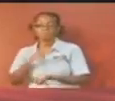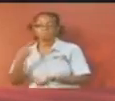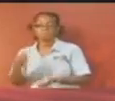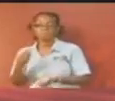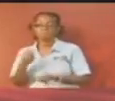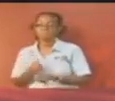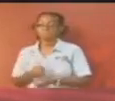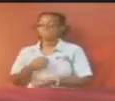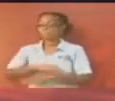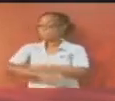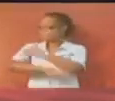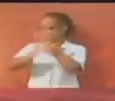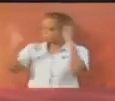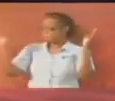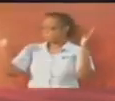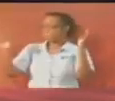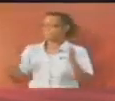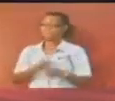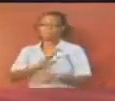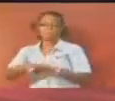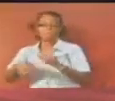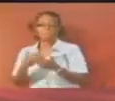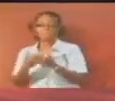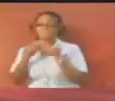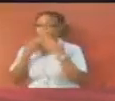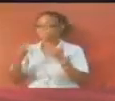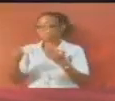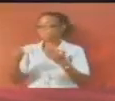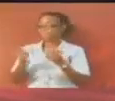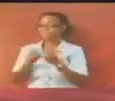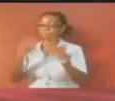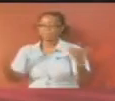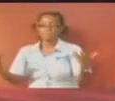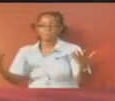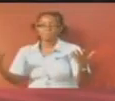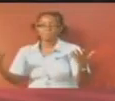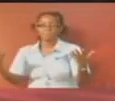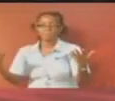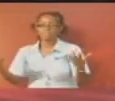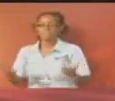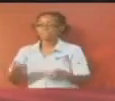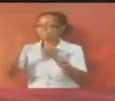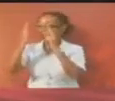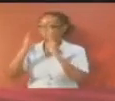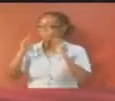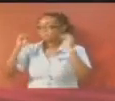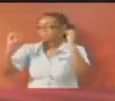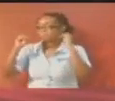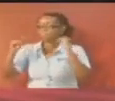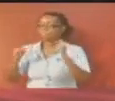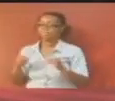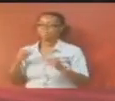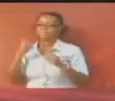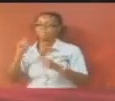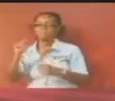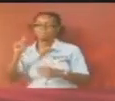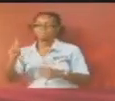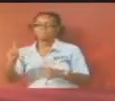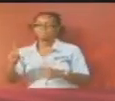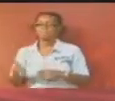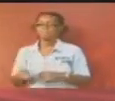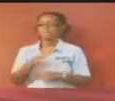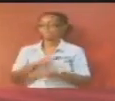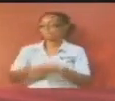Good morning to all. Thank you very much, Honorable Minister Dayal Singh, our Chief Medical Officer, and of course my colleague,